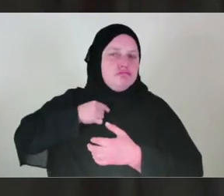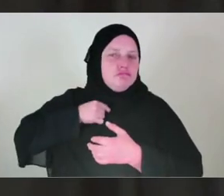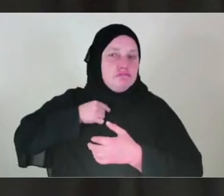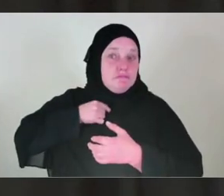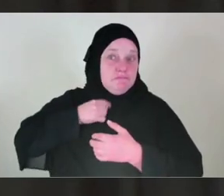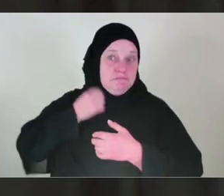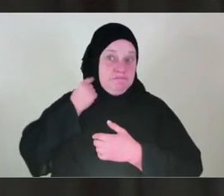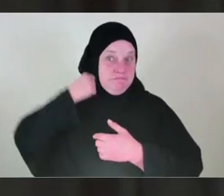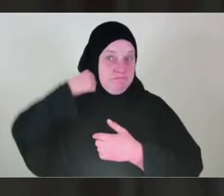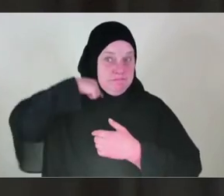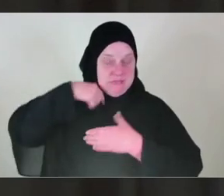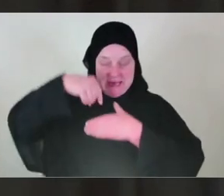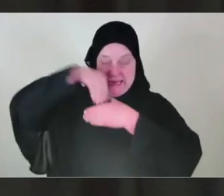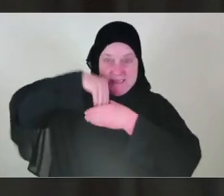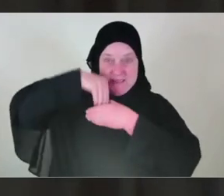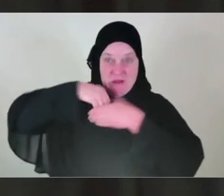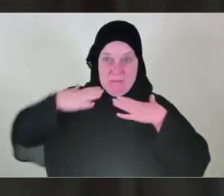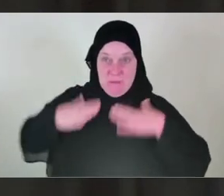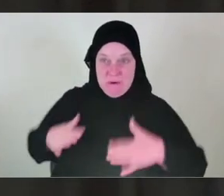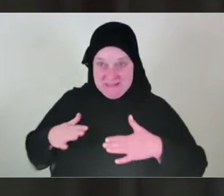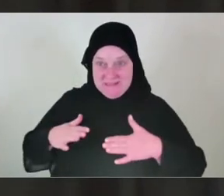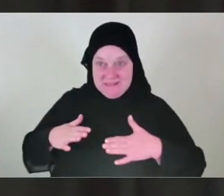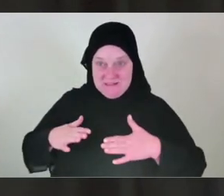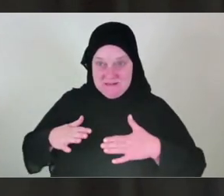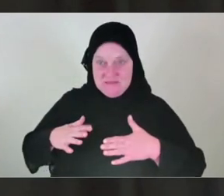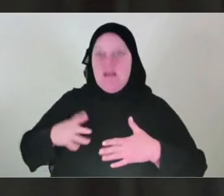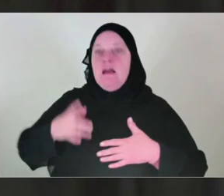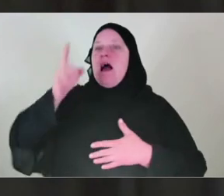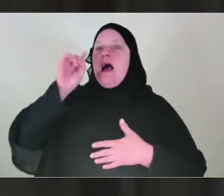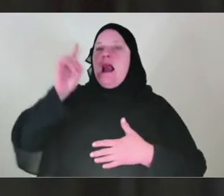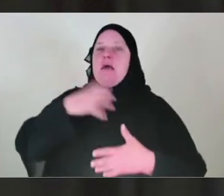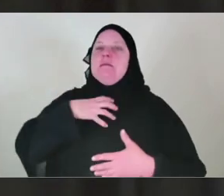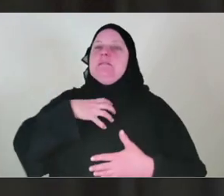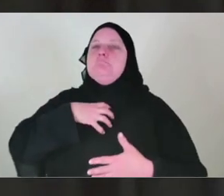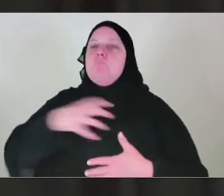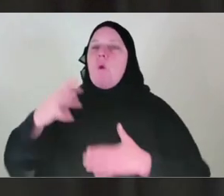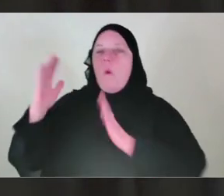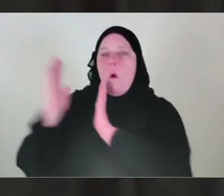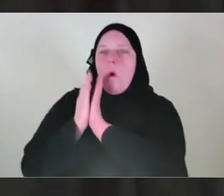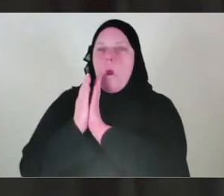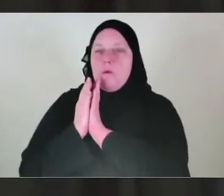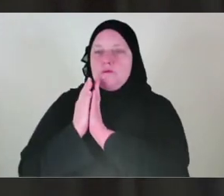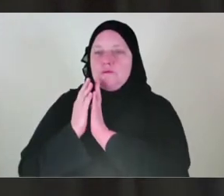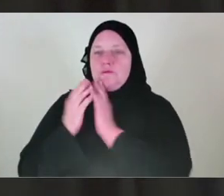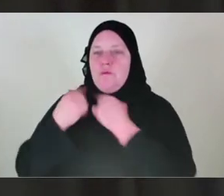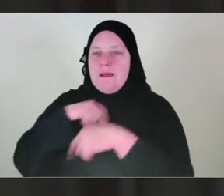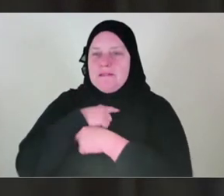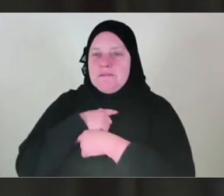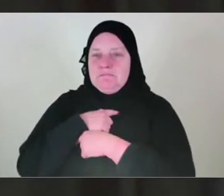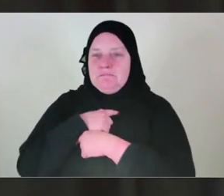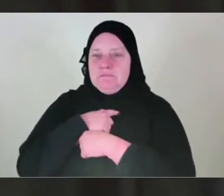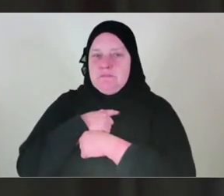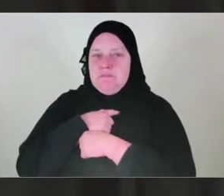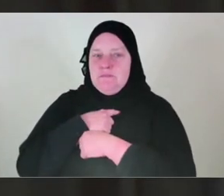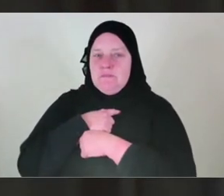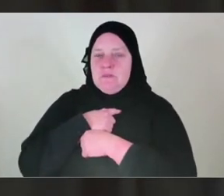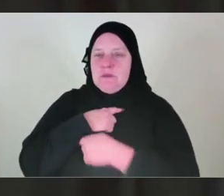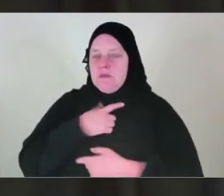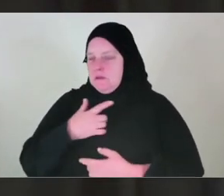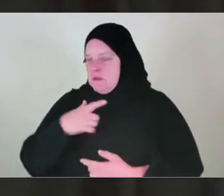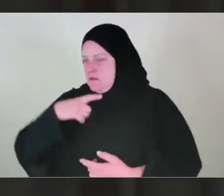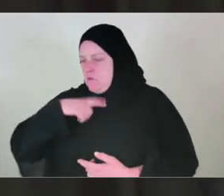When then someone says, if the Dubiha Min al-Wareed ila al-Wareed, from this to that, from